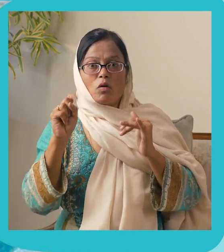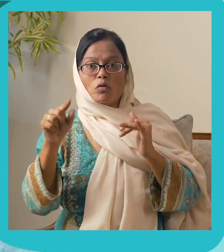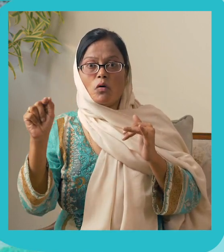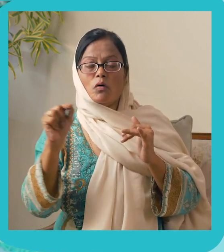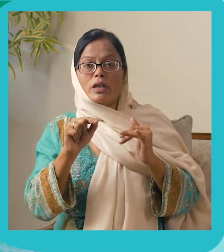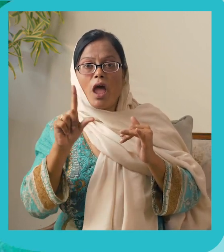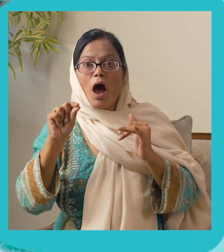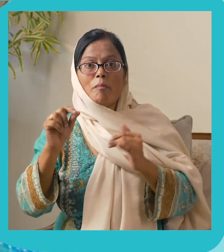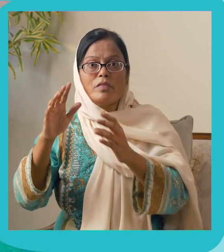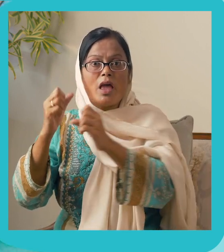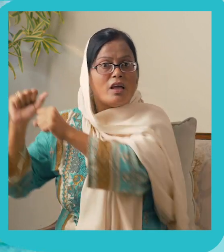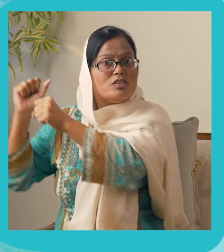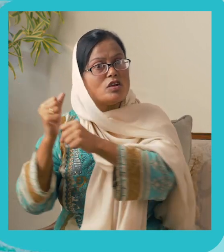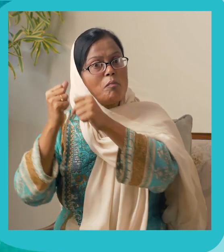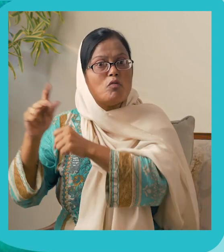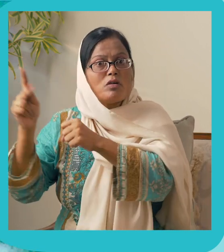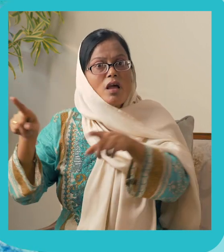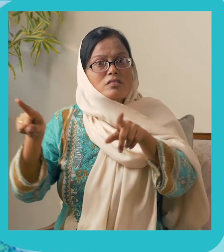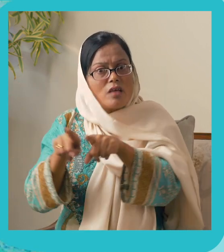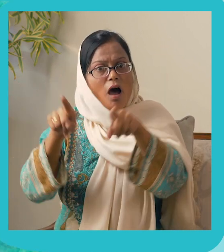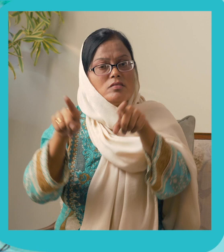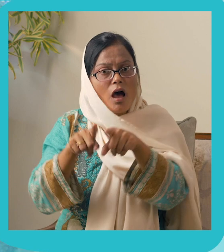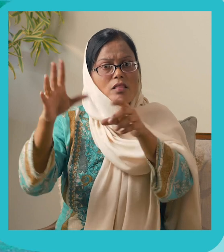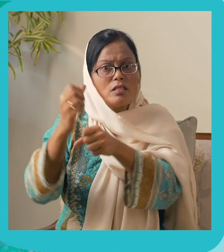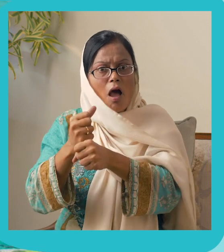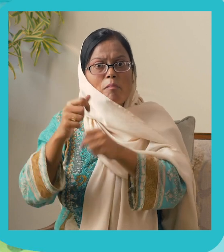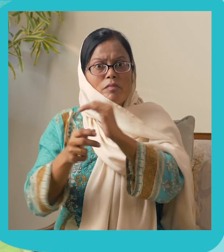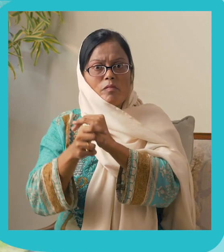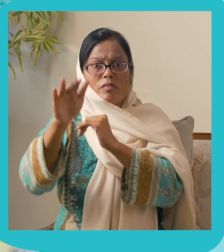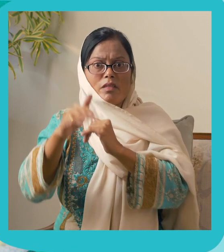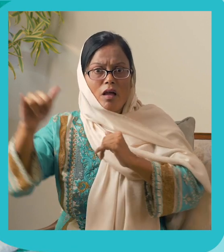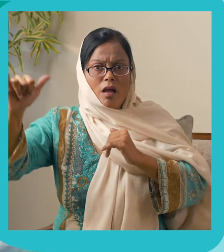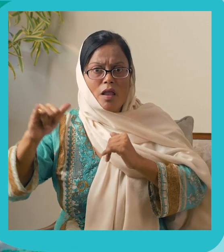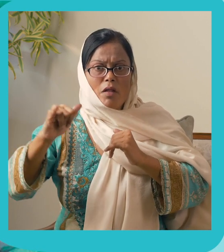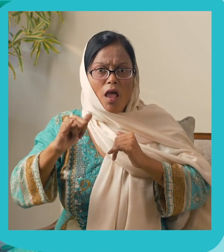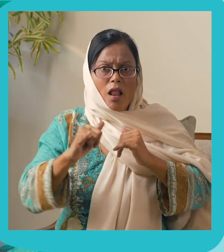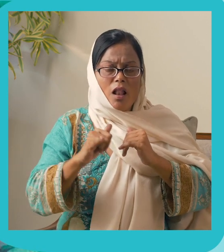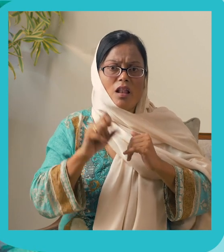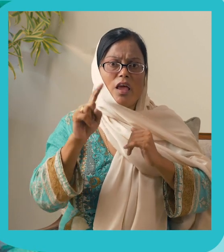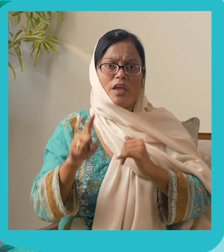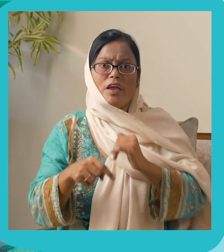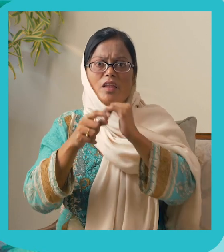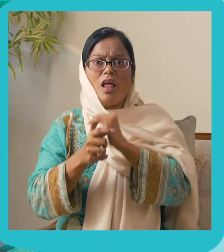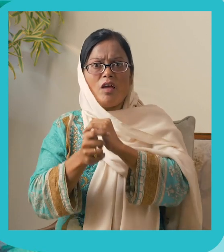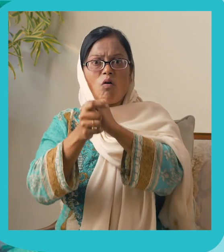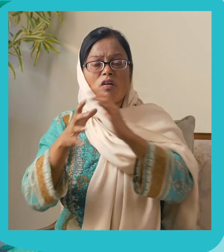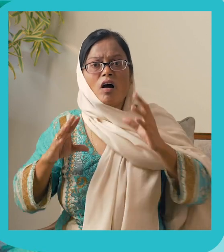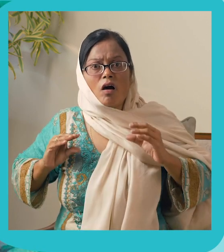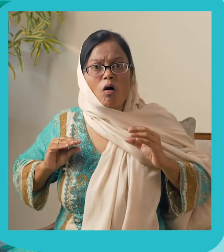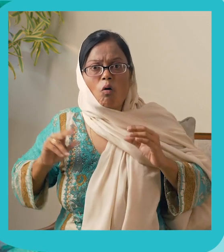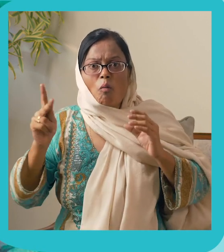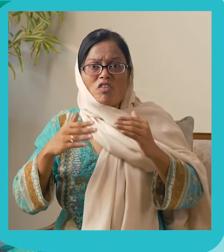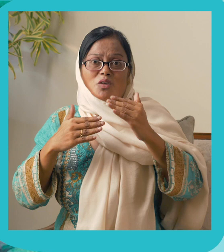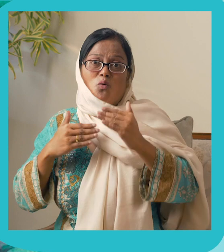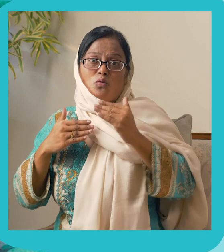boat nearer to him and tried to pull him close with the boat's oar. Olive was afraid and swam in the opposite